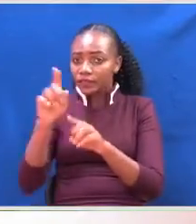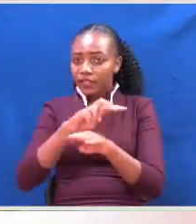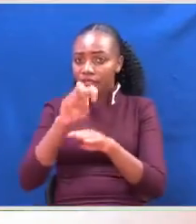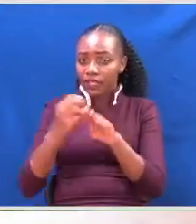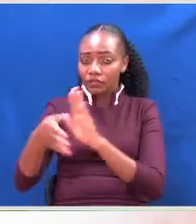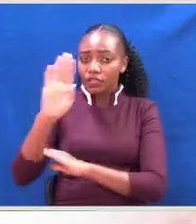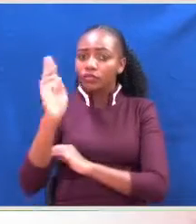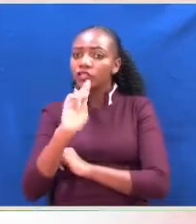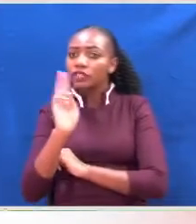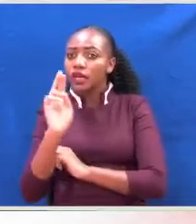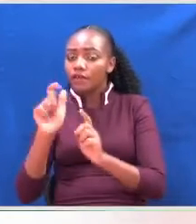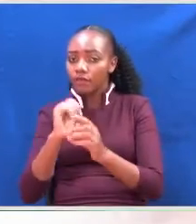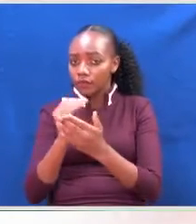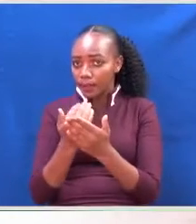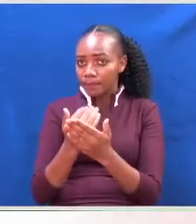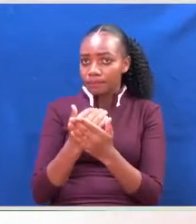some refugees.